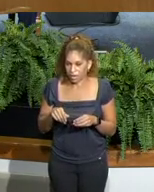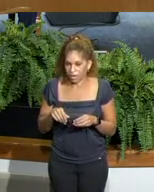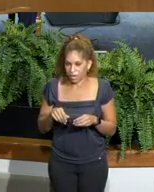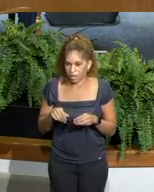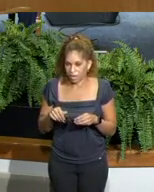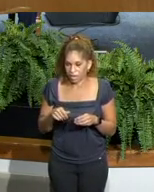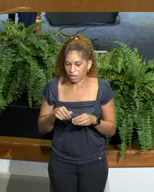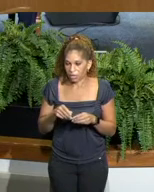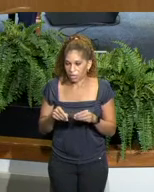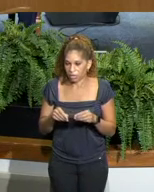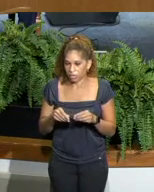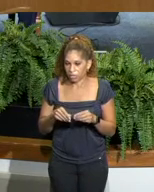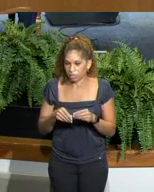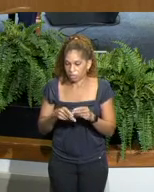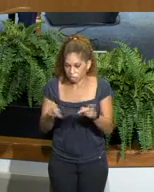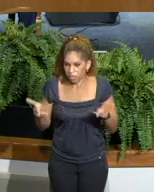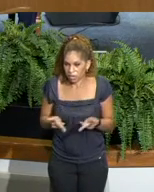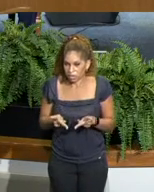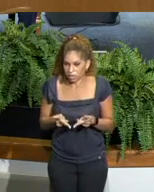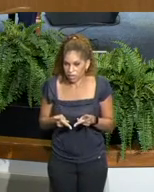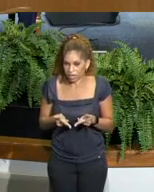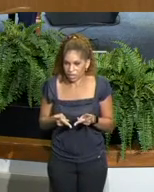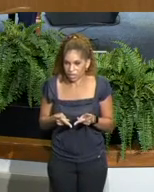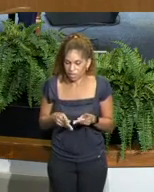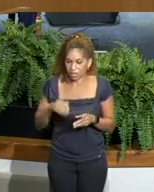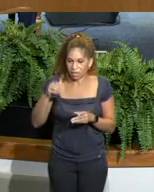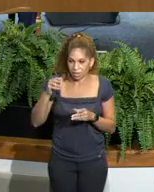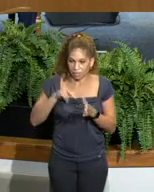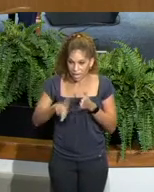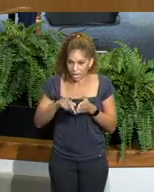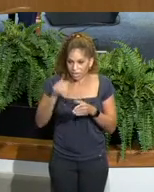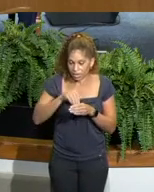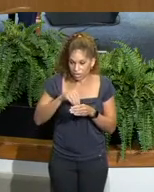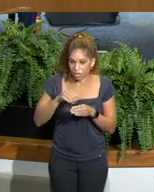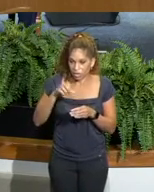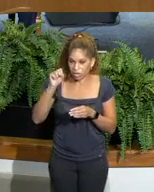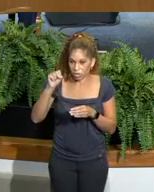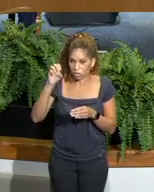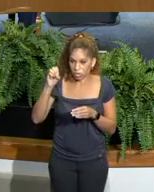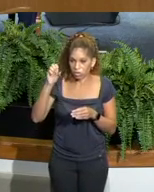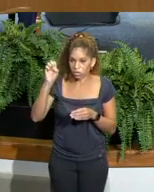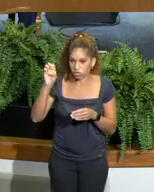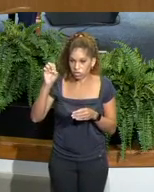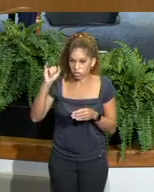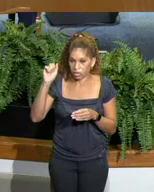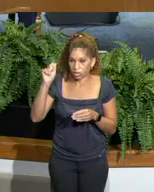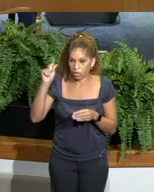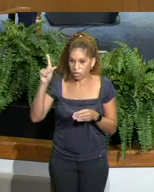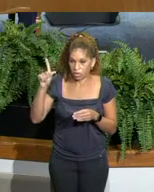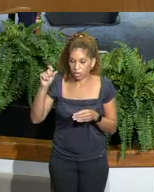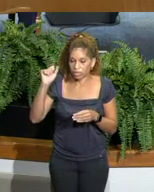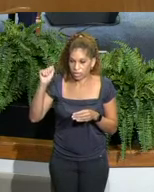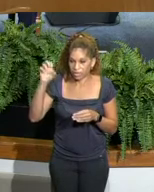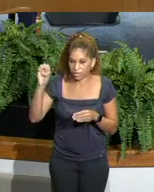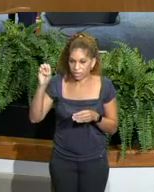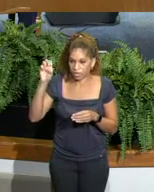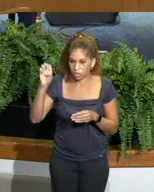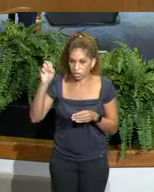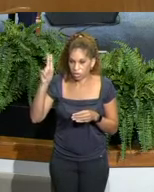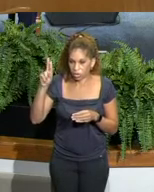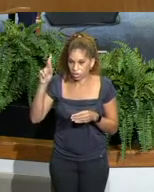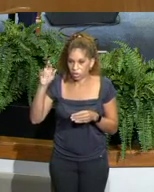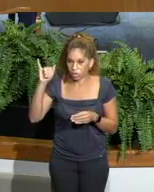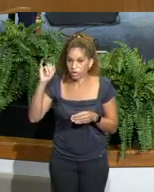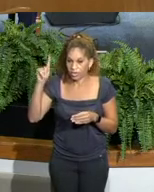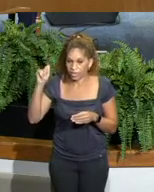pay in the Social Security. How many of y'all know that history? I see some of you nodding. We compromised. And because of that compromise, 50% of even